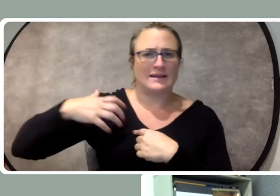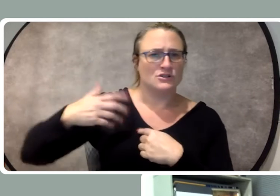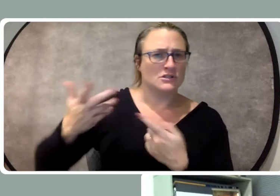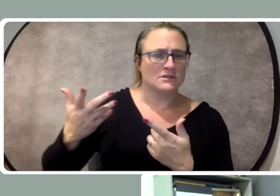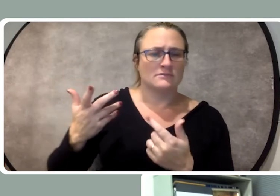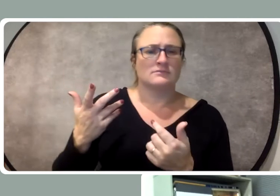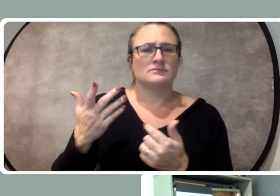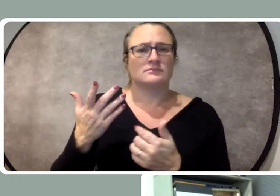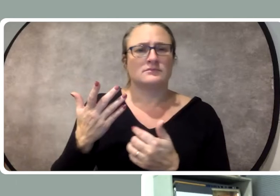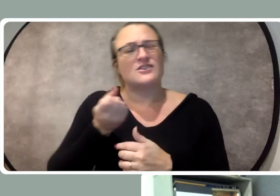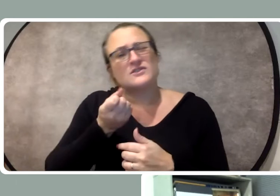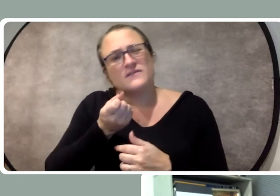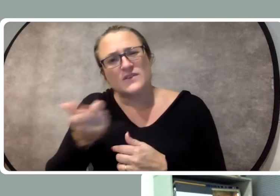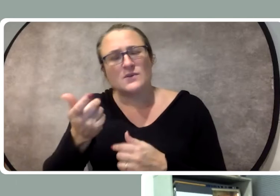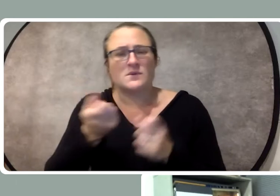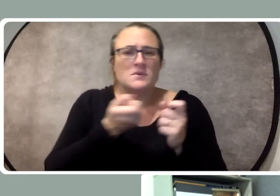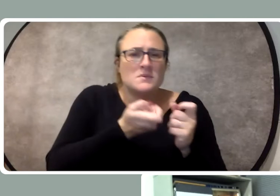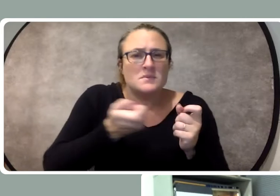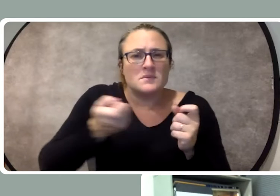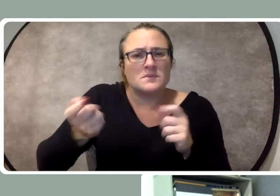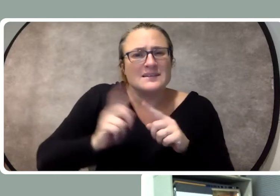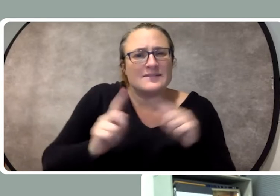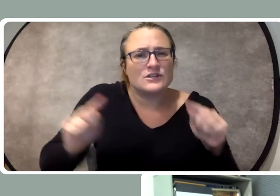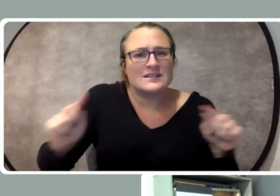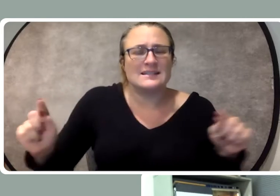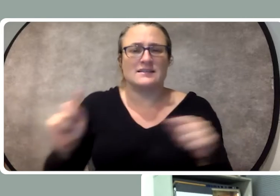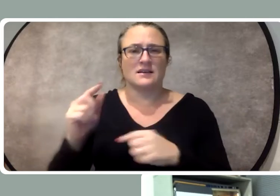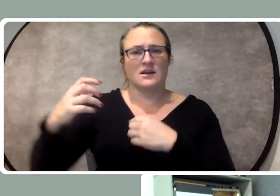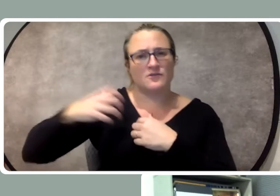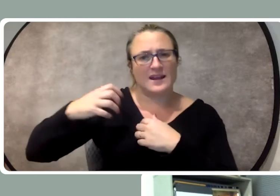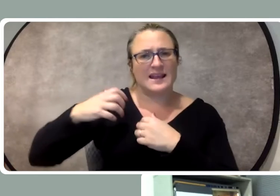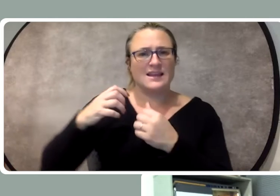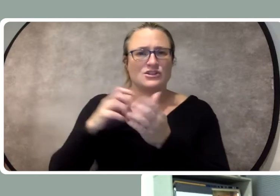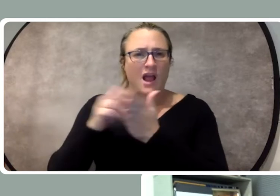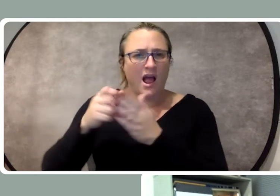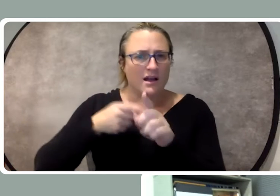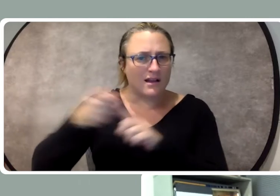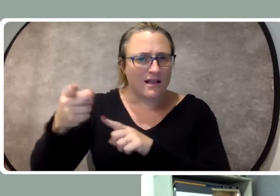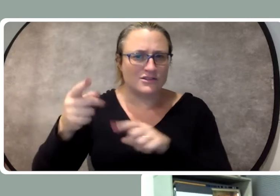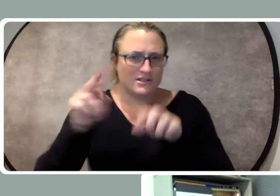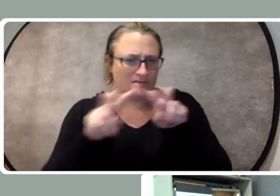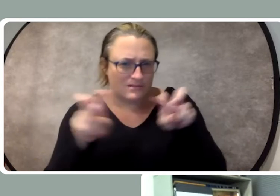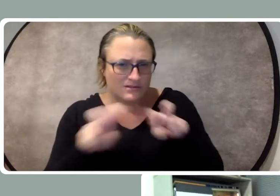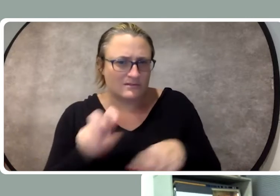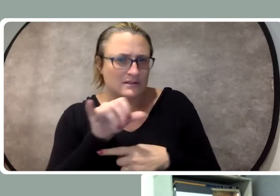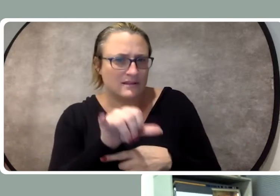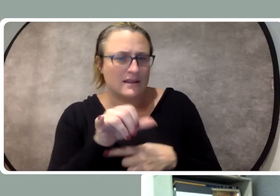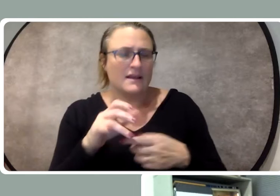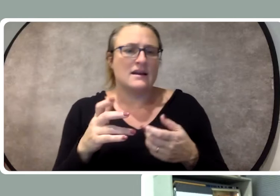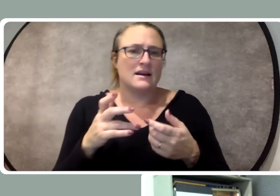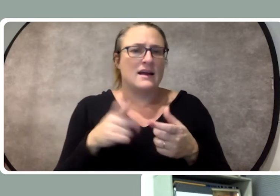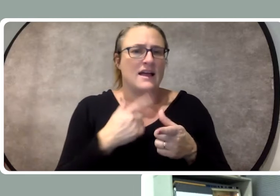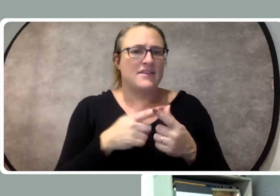few nuances that the radiation oncologists look at, and sometimes that goes into their